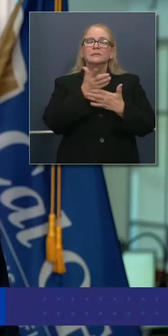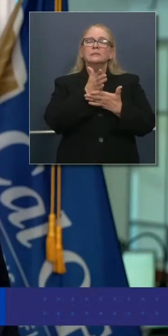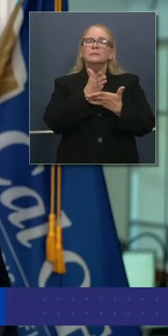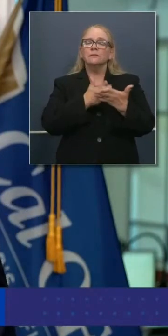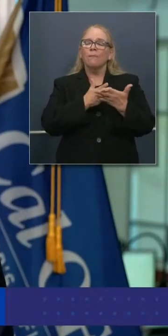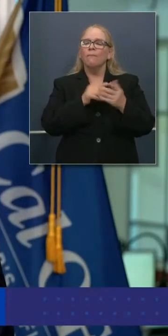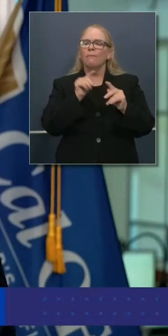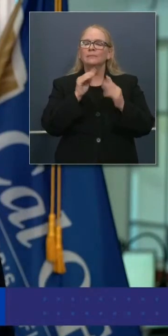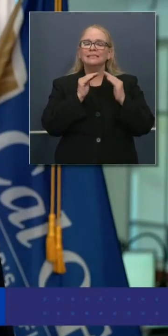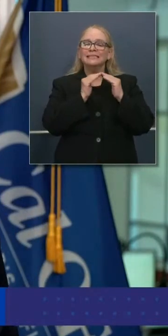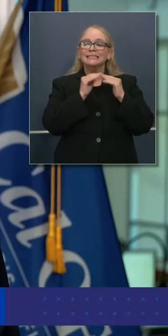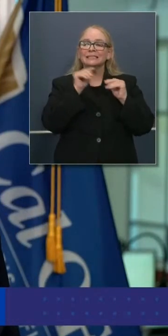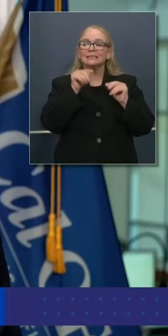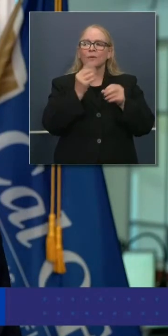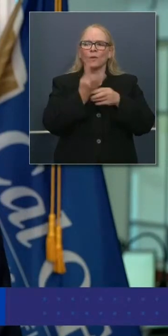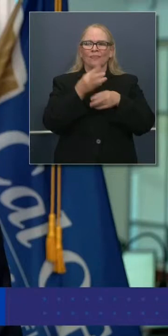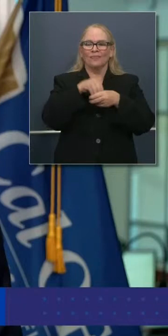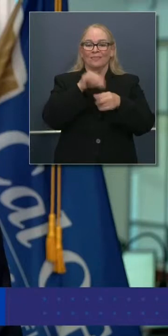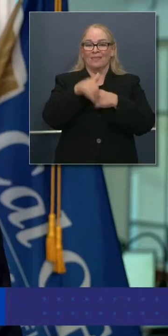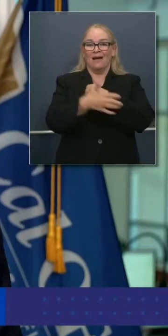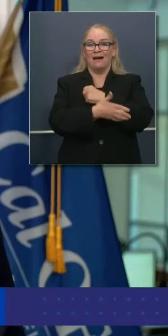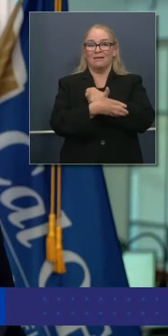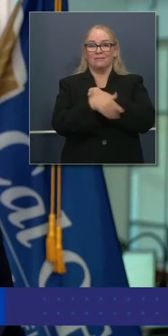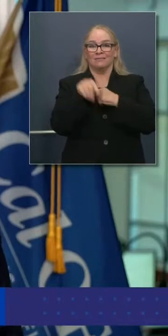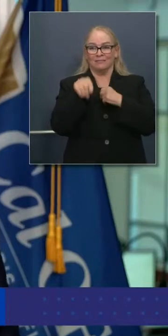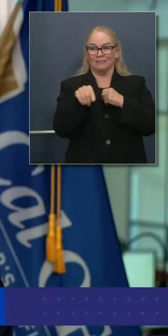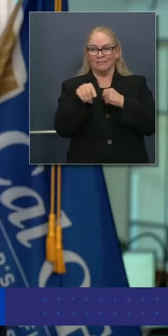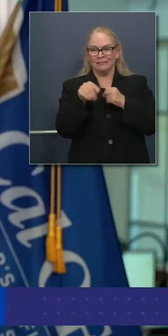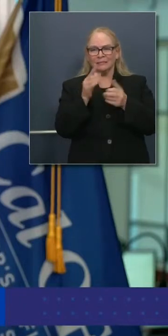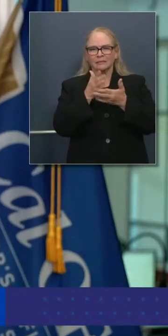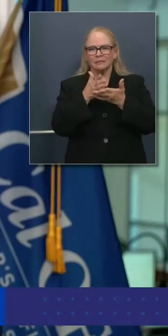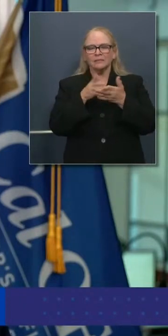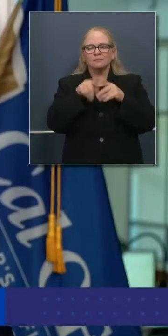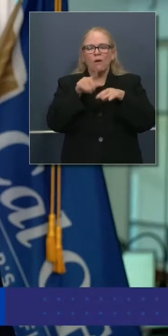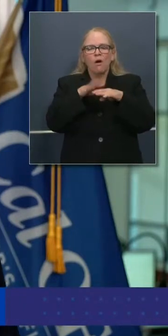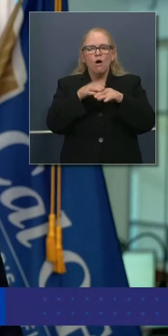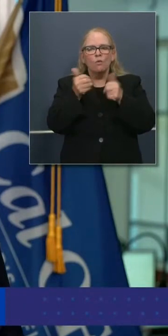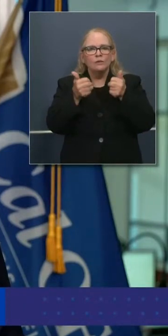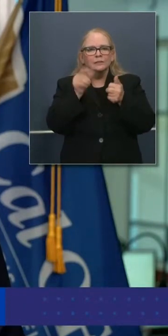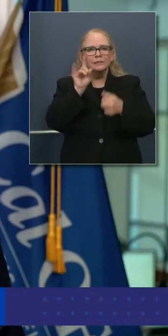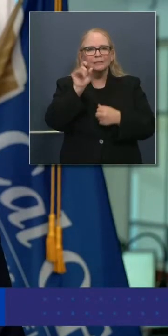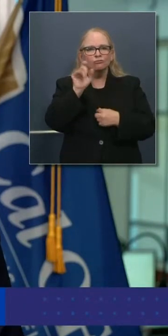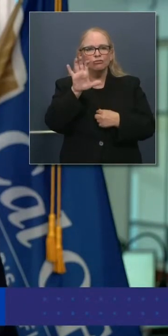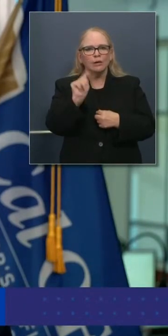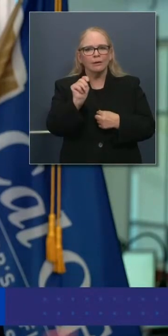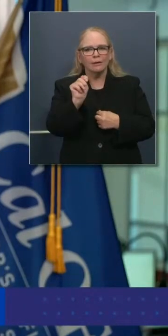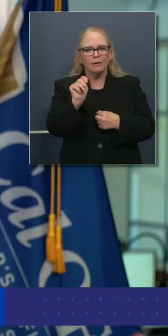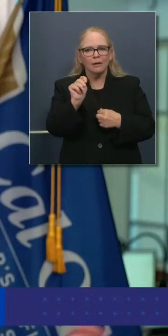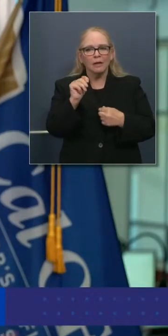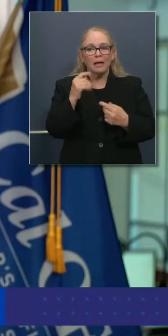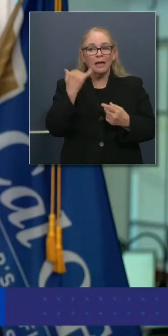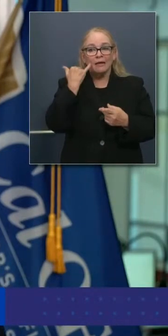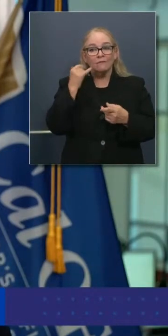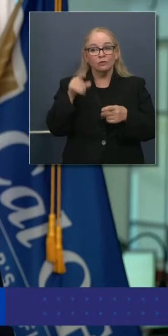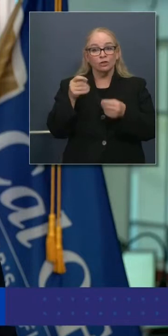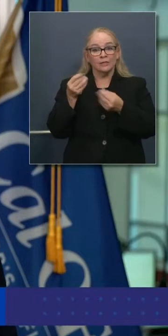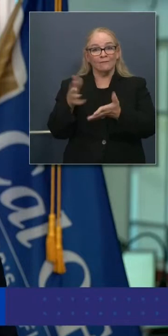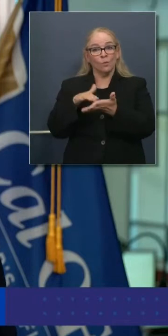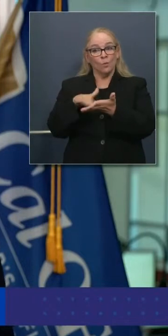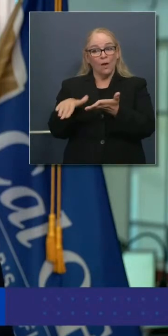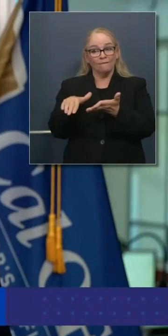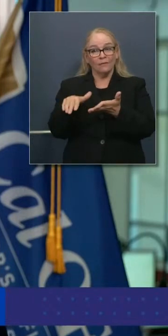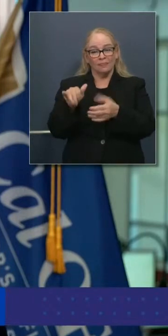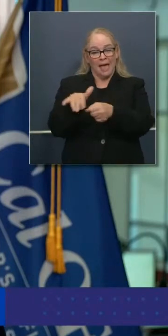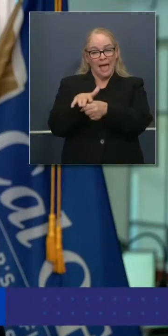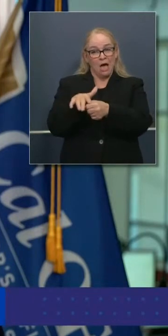conditions within districts, within counties that we did consider as it relates to the waiver process. But let me ask Dr. Galley to talk